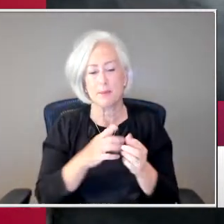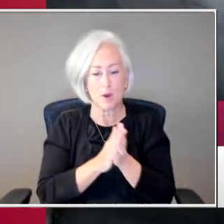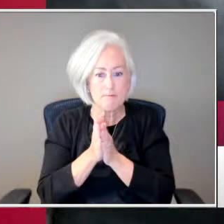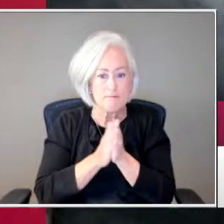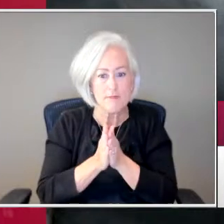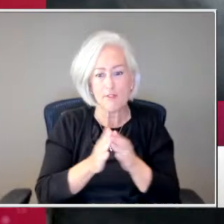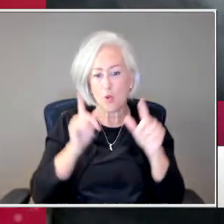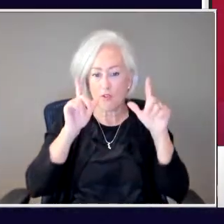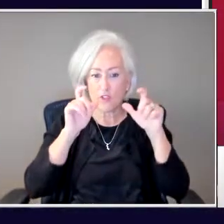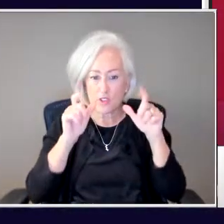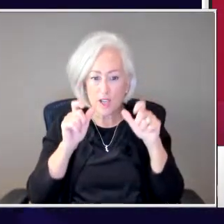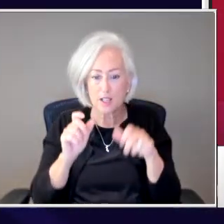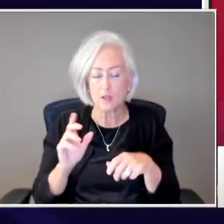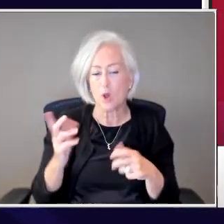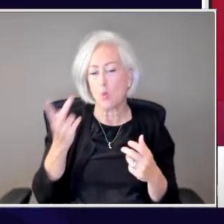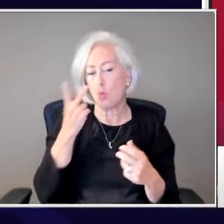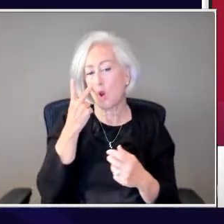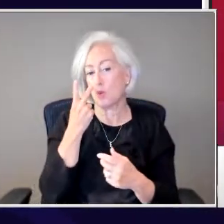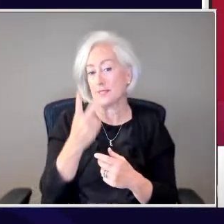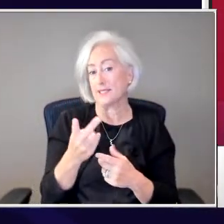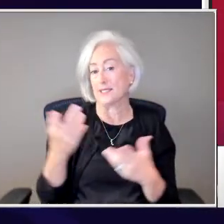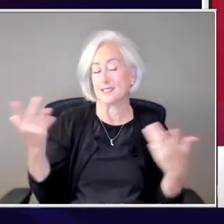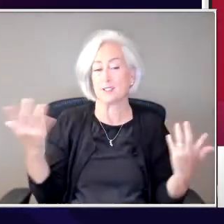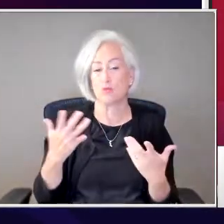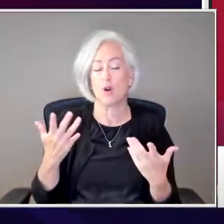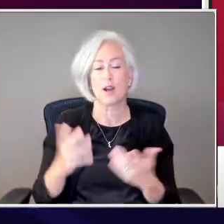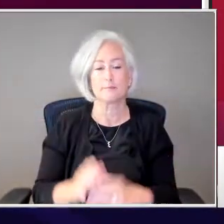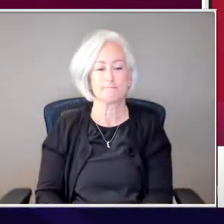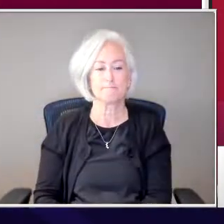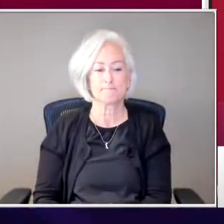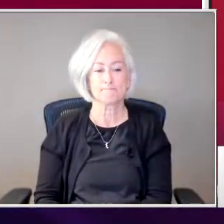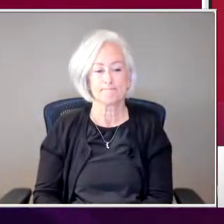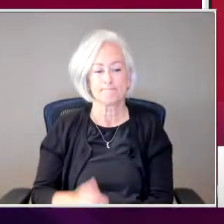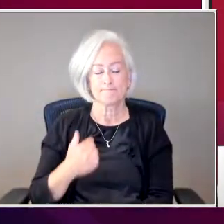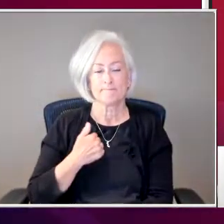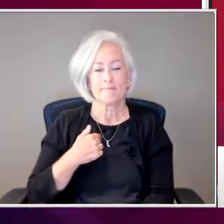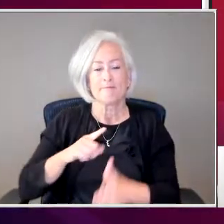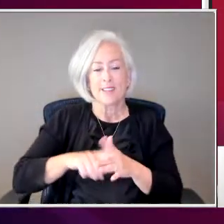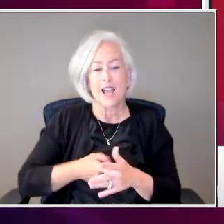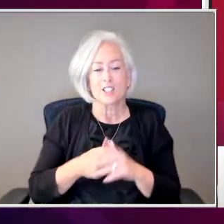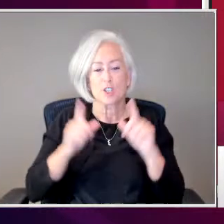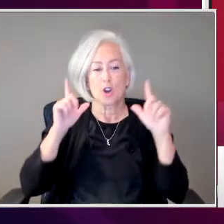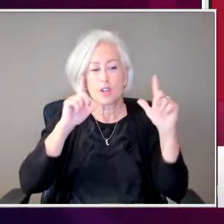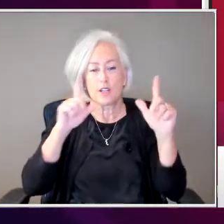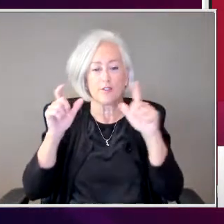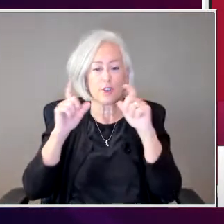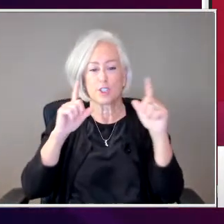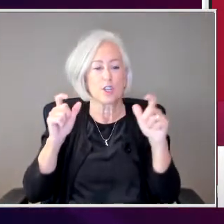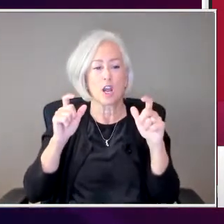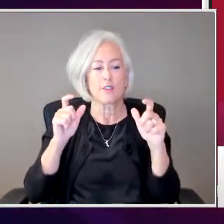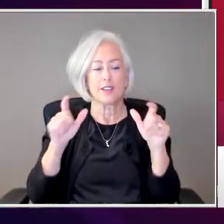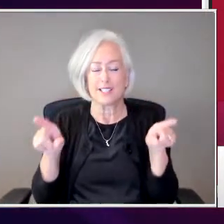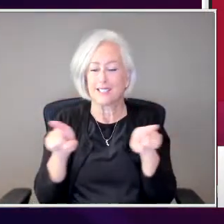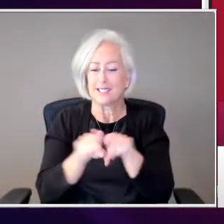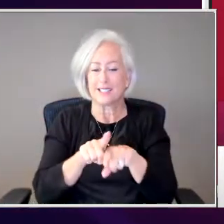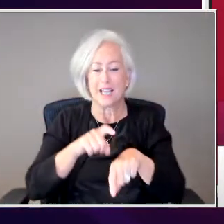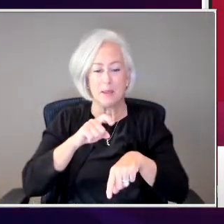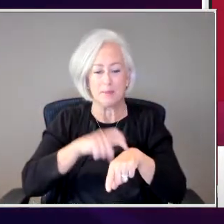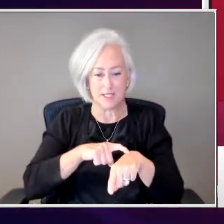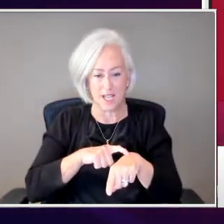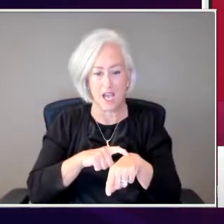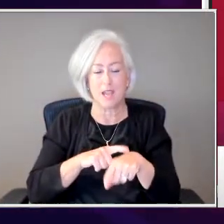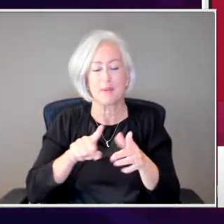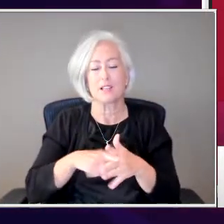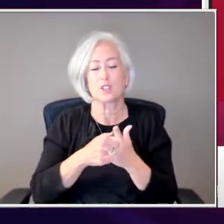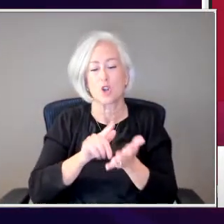you went. Well, I started in photography the same time I started my career in medicine at KU. I joined